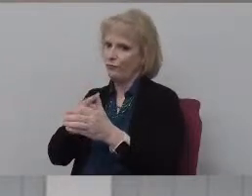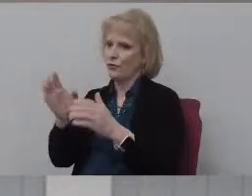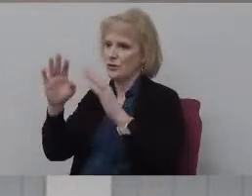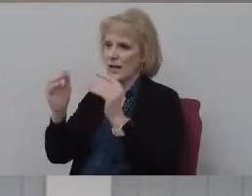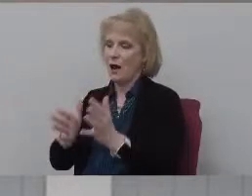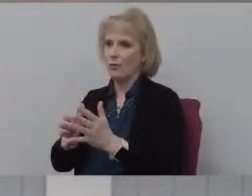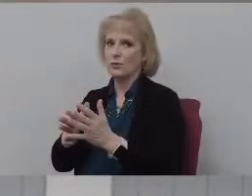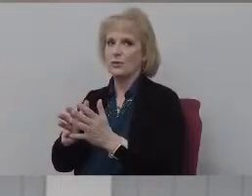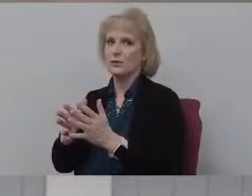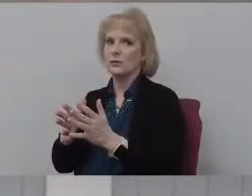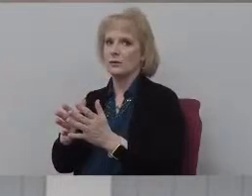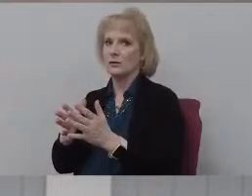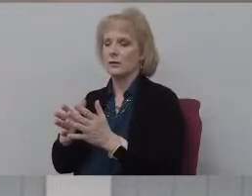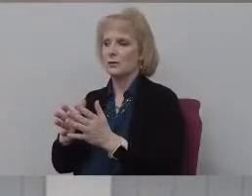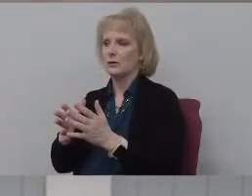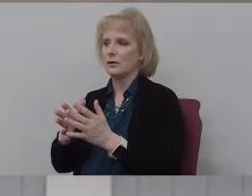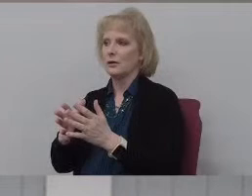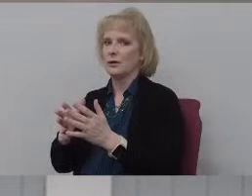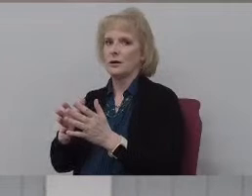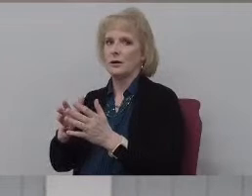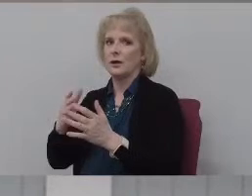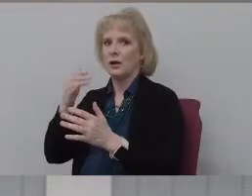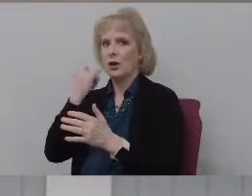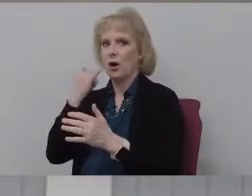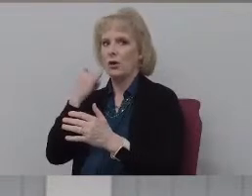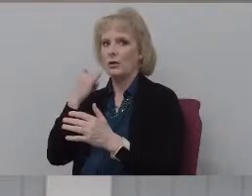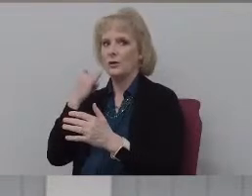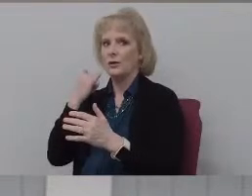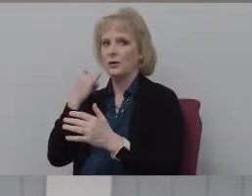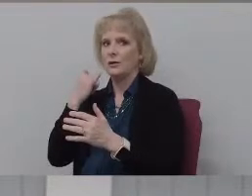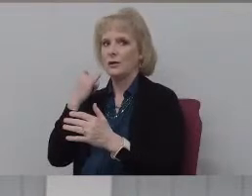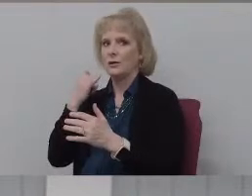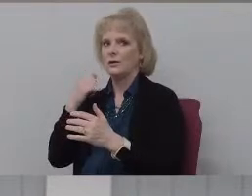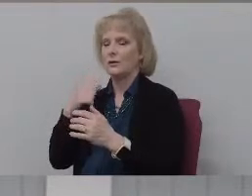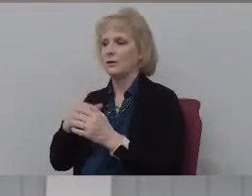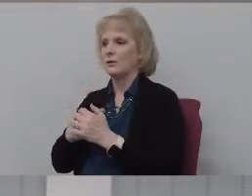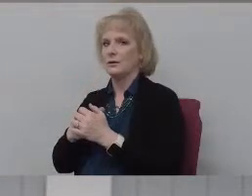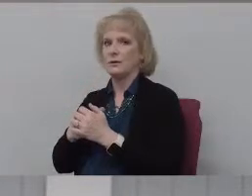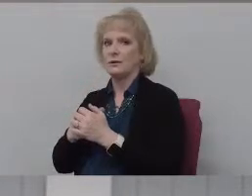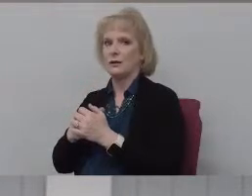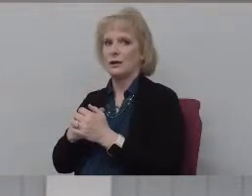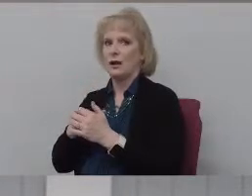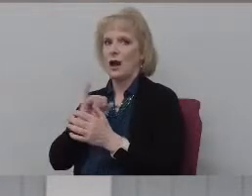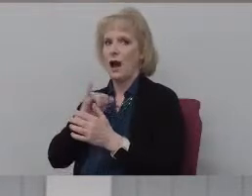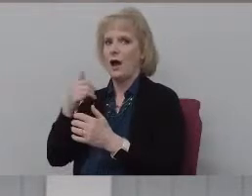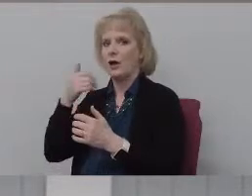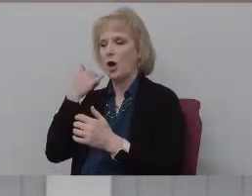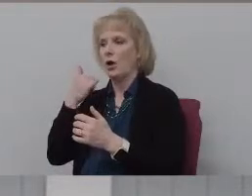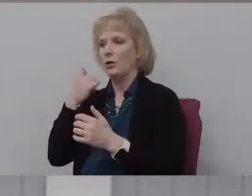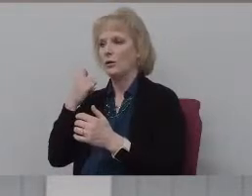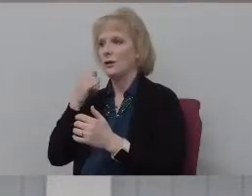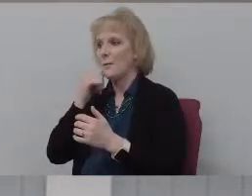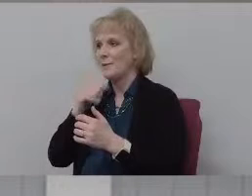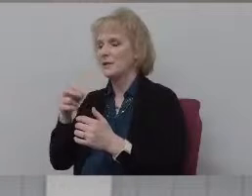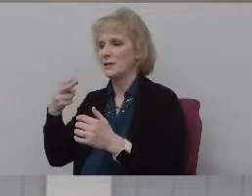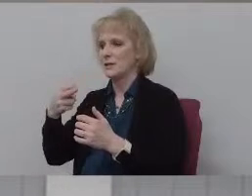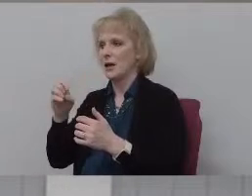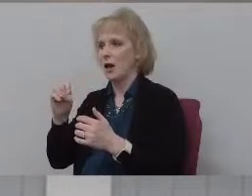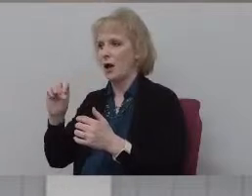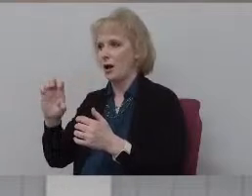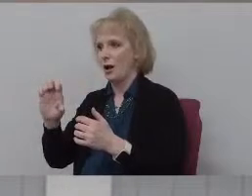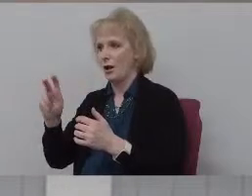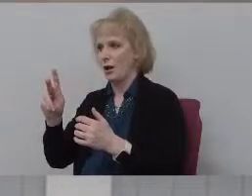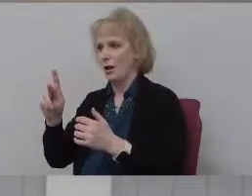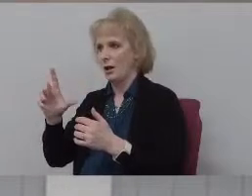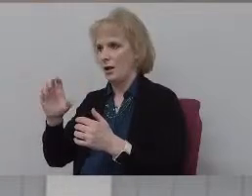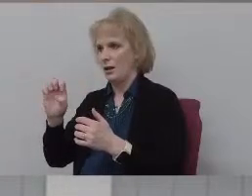knock on the door, got the telephone, and I gave Mrs. We didn't have a telephone at the time, Anita and I didn't have it. So I called Mrs. Hockley, who went to